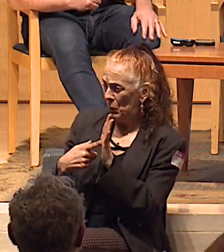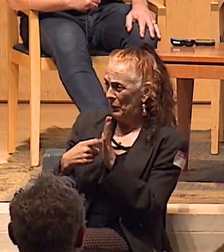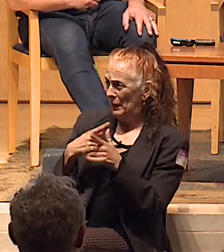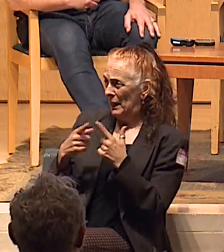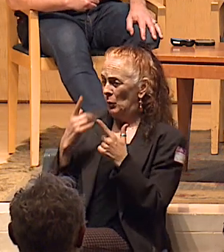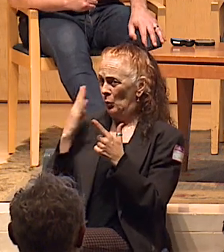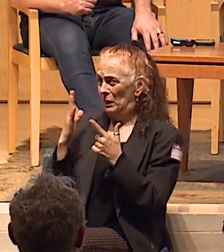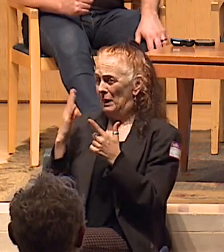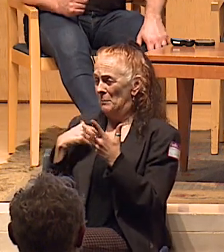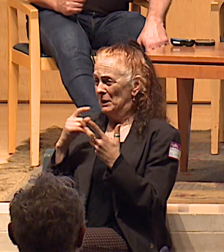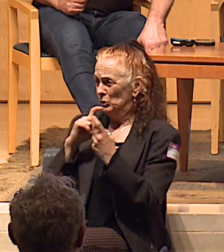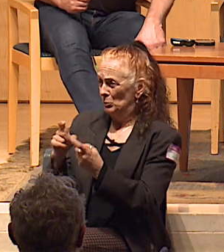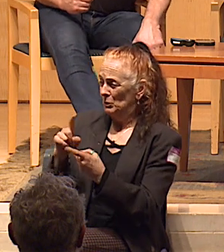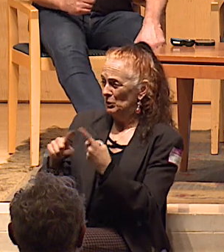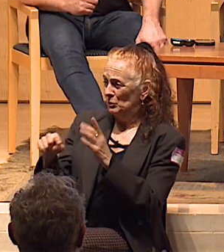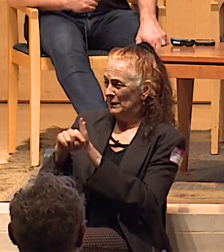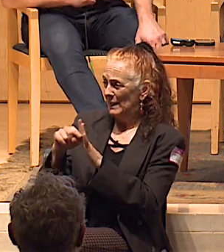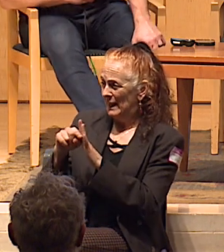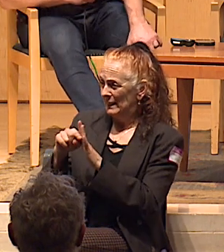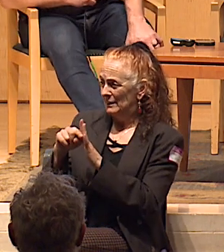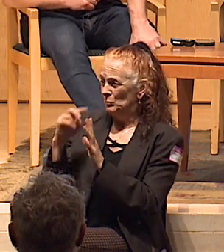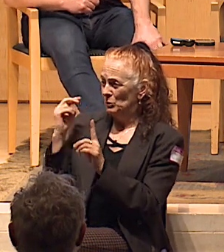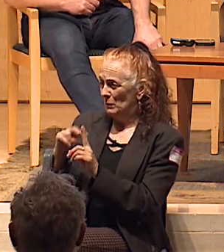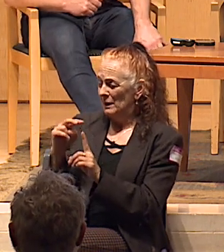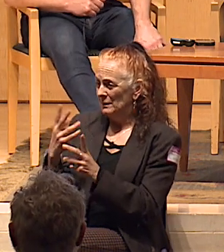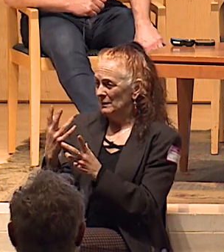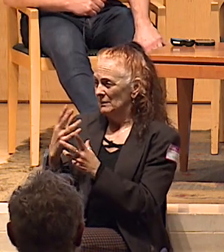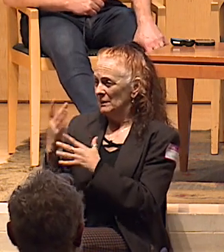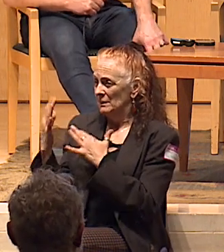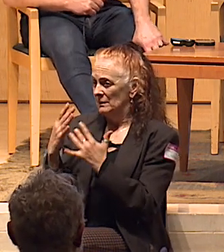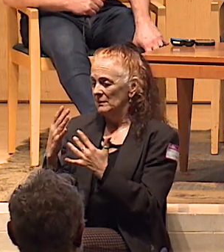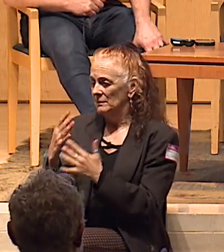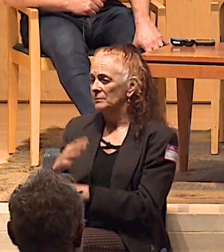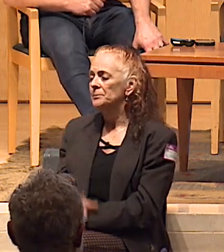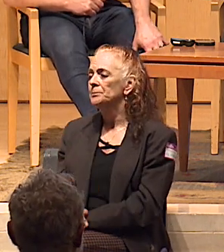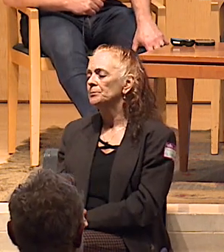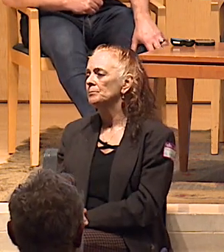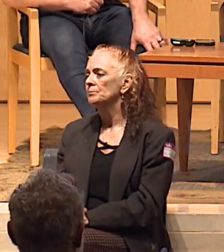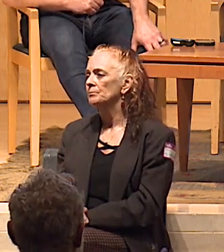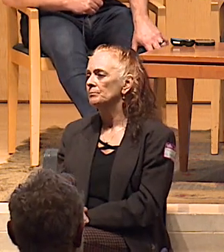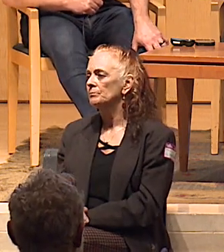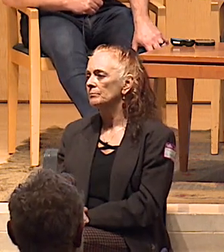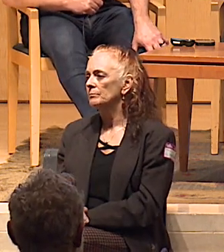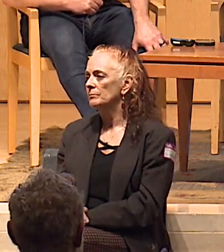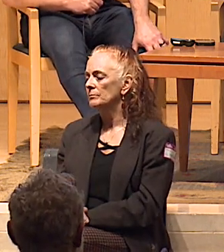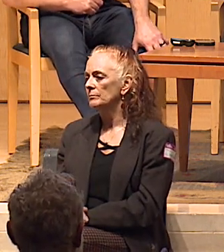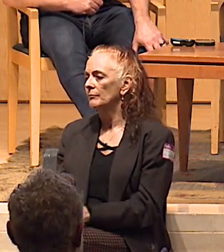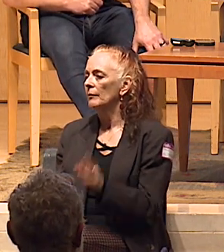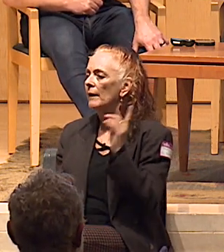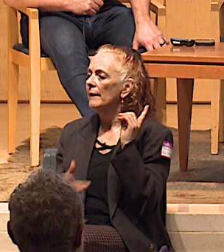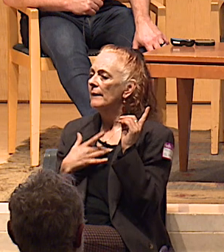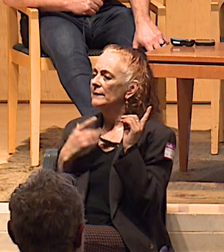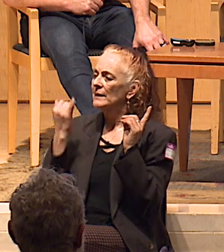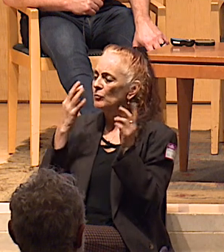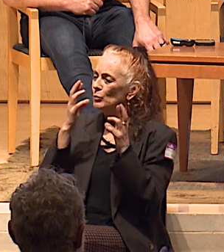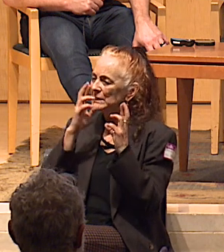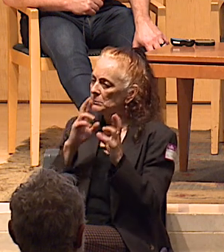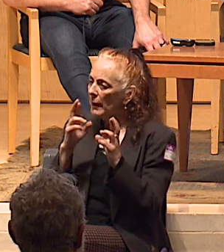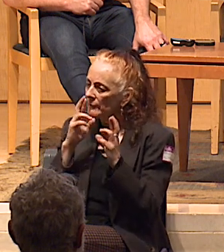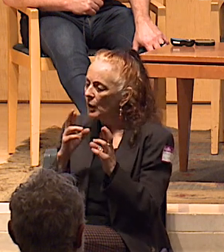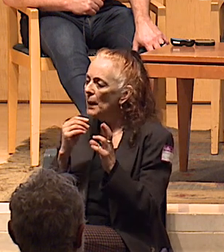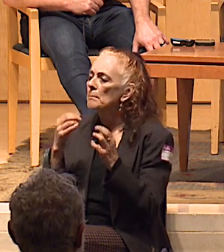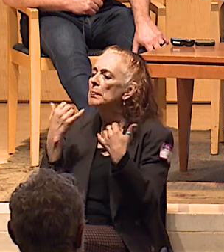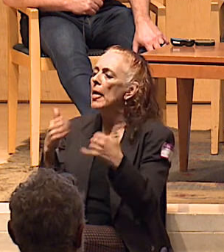I'm a creator too, and I struggle with this, like with every issue. So yeah, actually, I think as long as you're respectful, of course, but as long as you're playful with